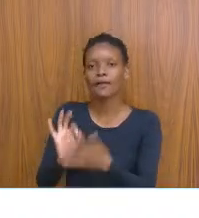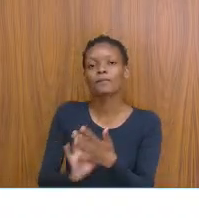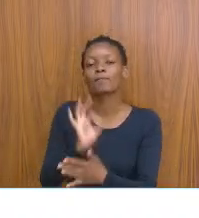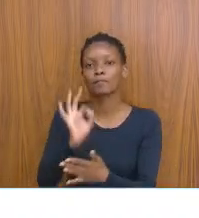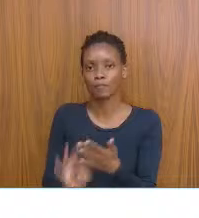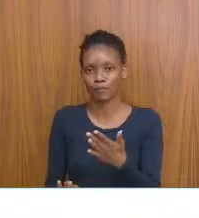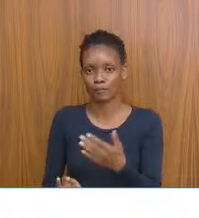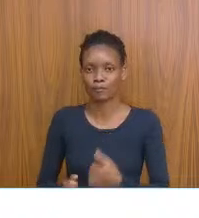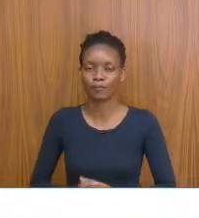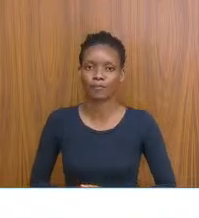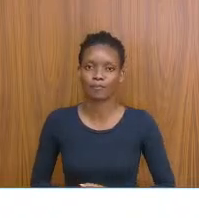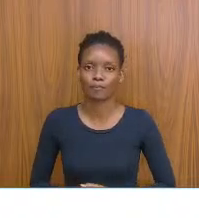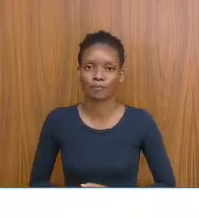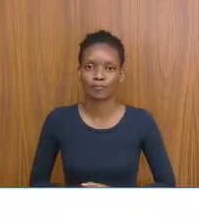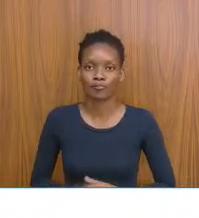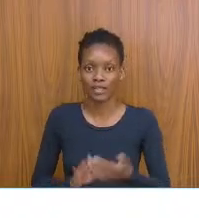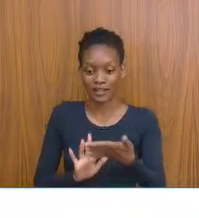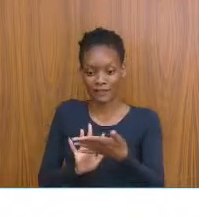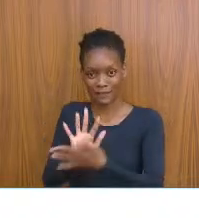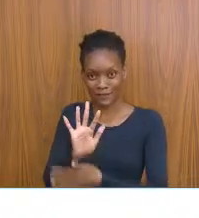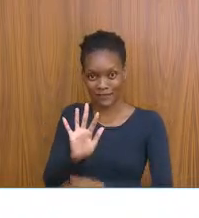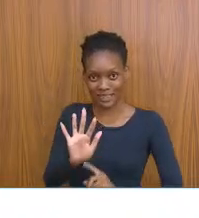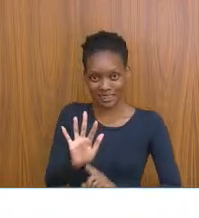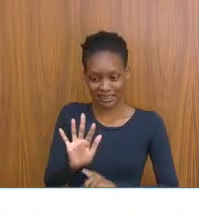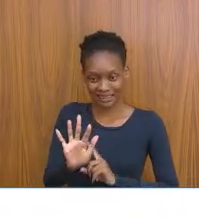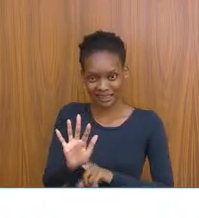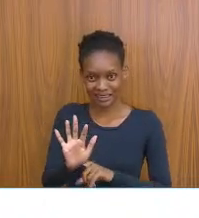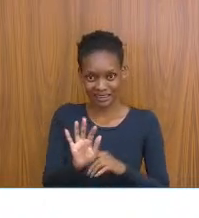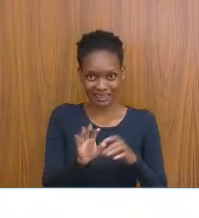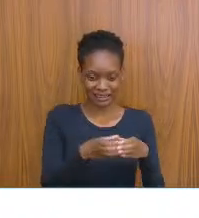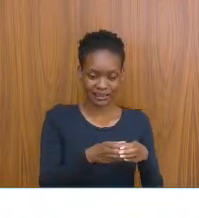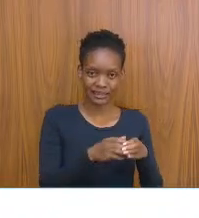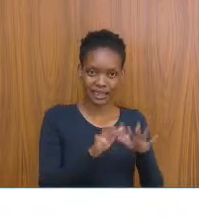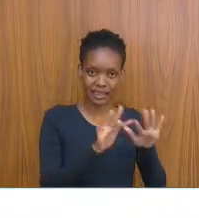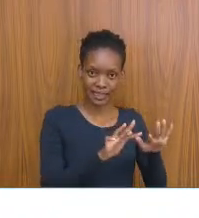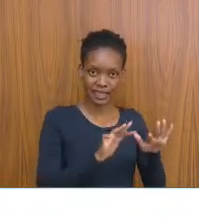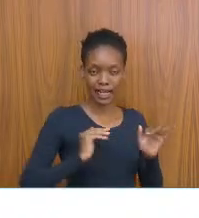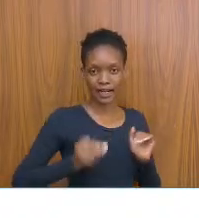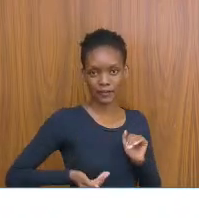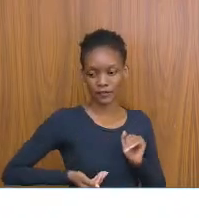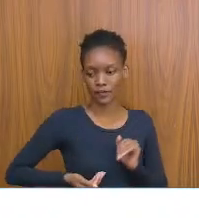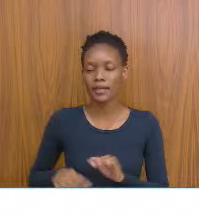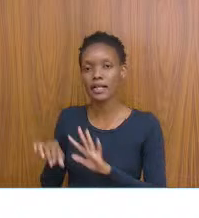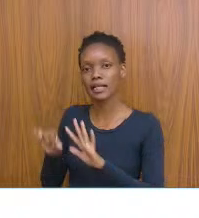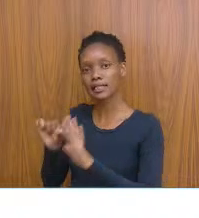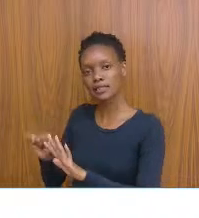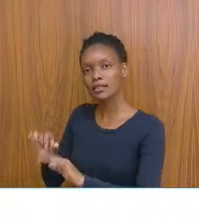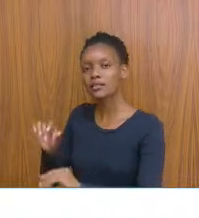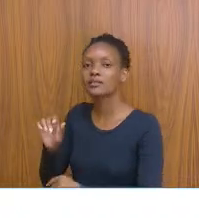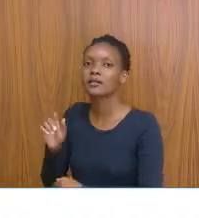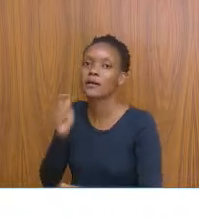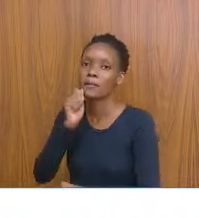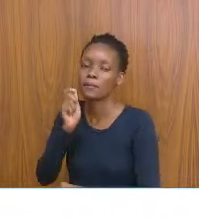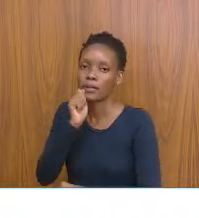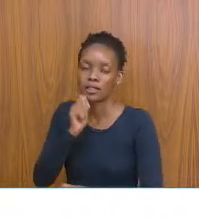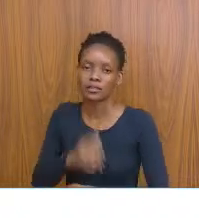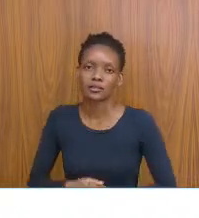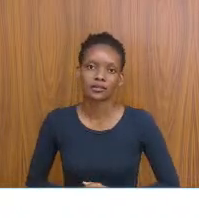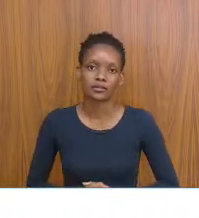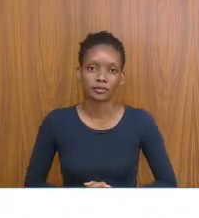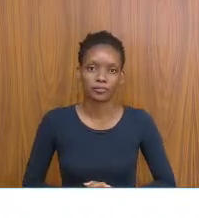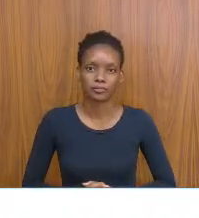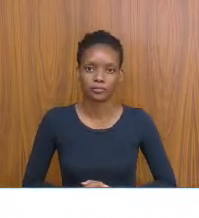voters. And of these 15, 9 are female and 6 male.